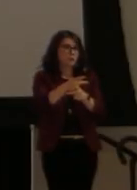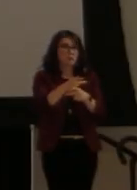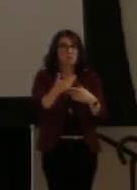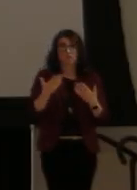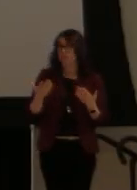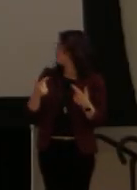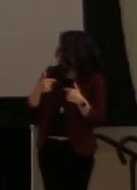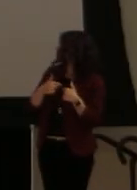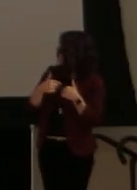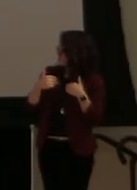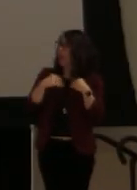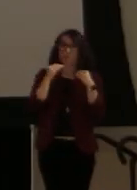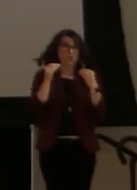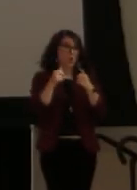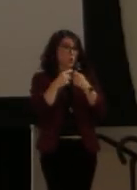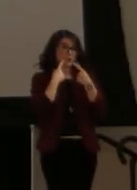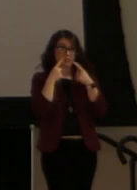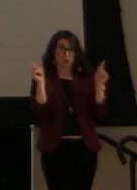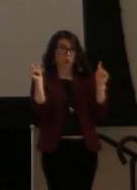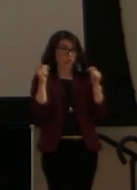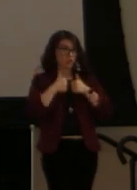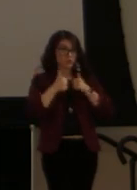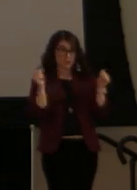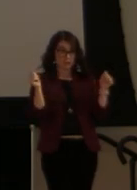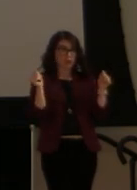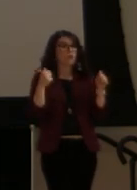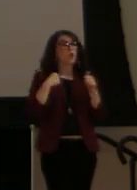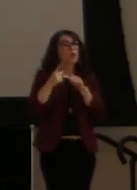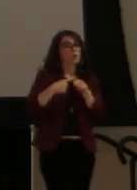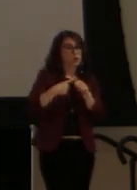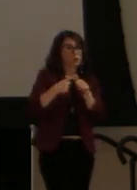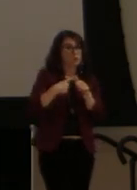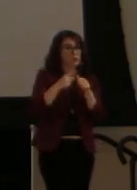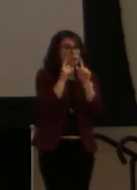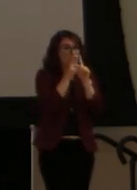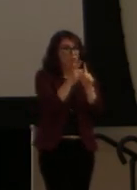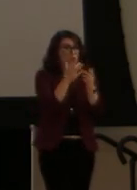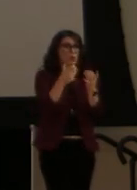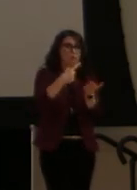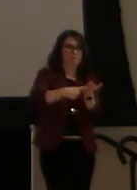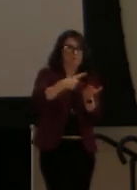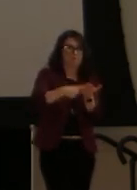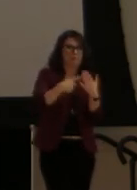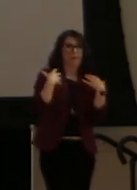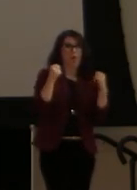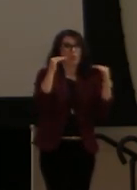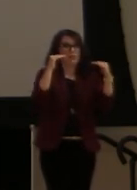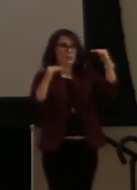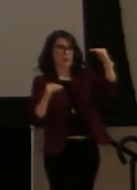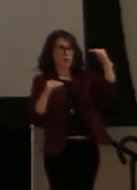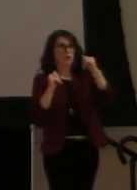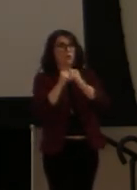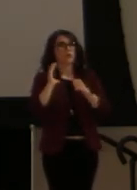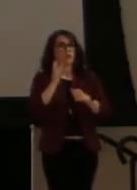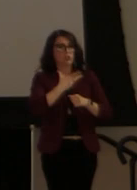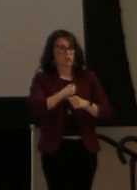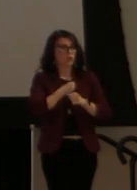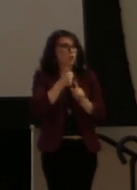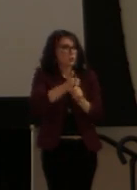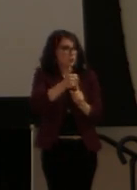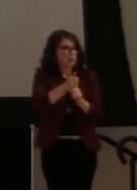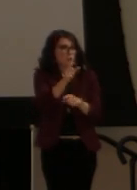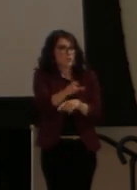disclosures. For our first two session objectives, we would like to discuss health disparities in transgender